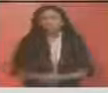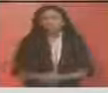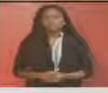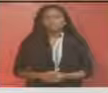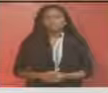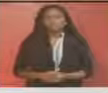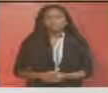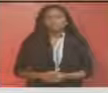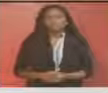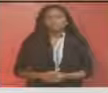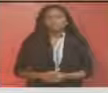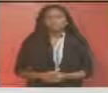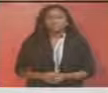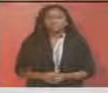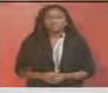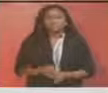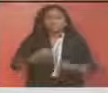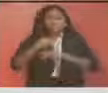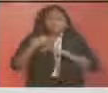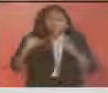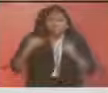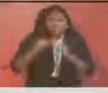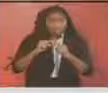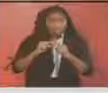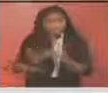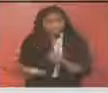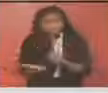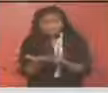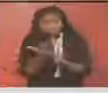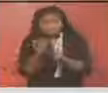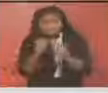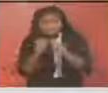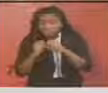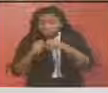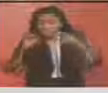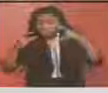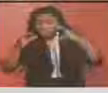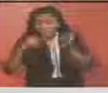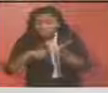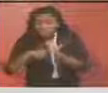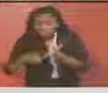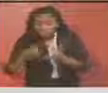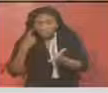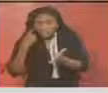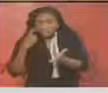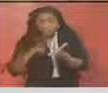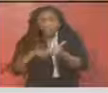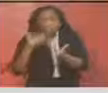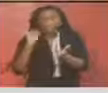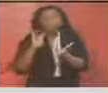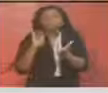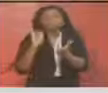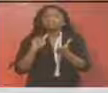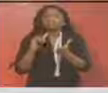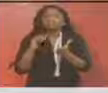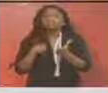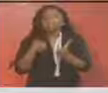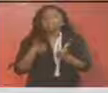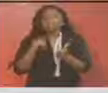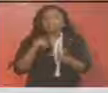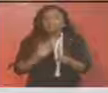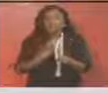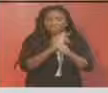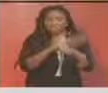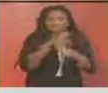sort of give them new properties. There are also a number of other variants that are under investigation, or they are of